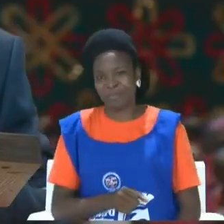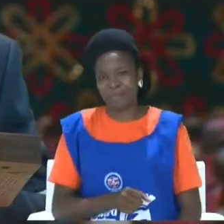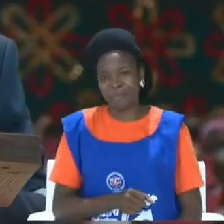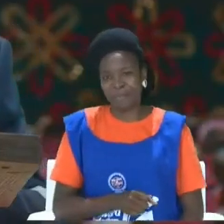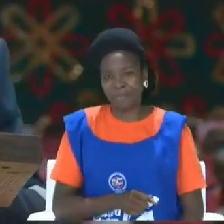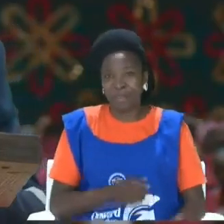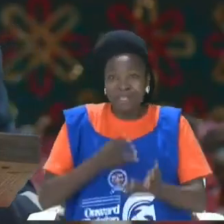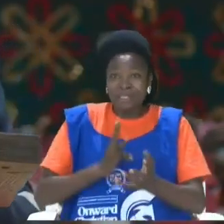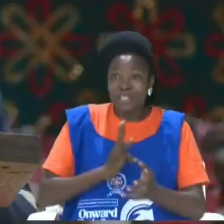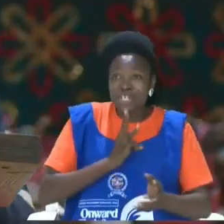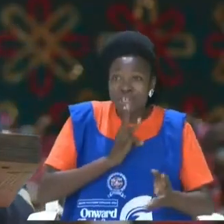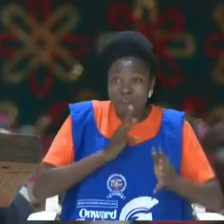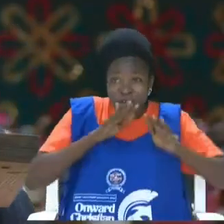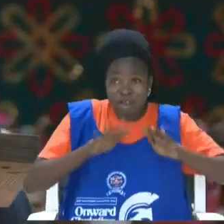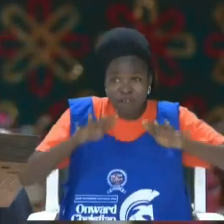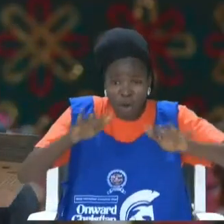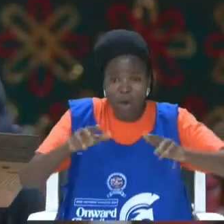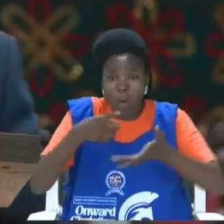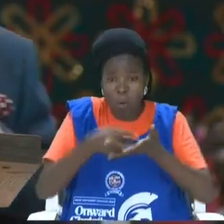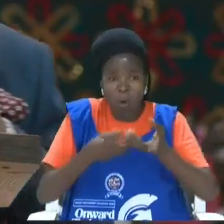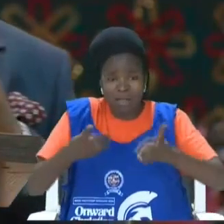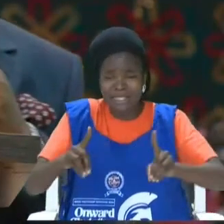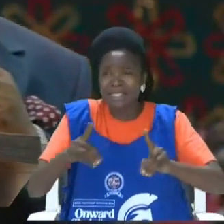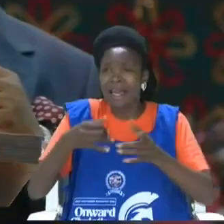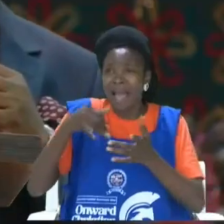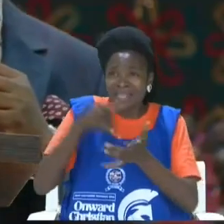The flood was such that